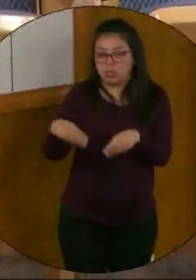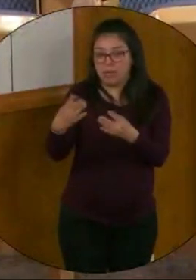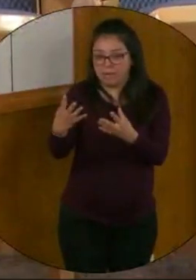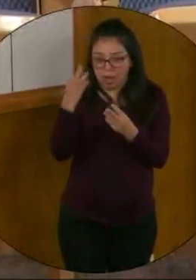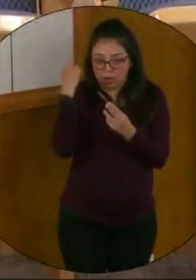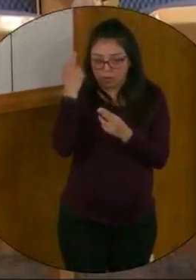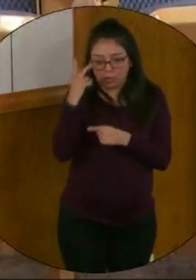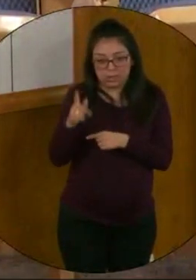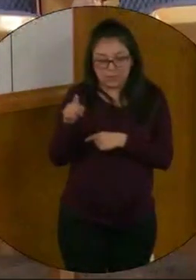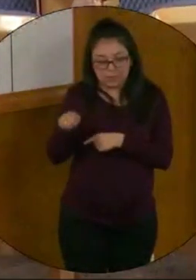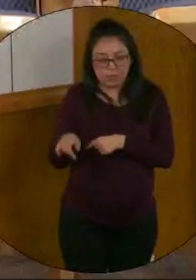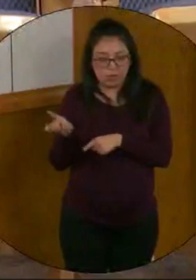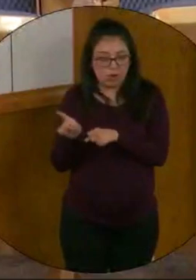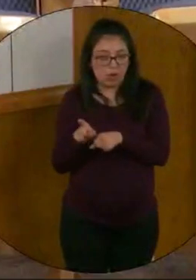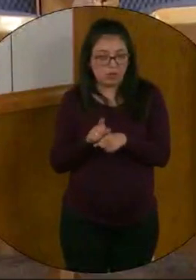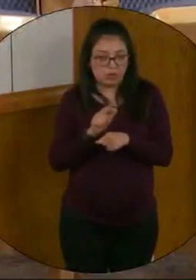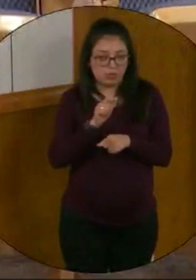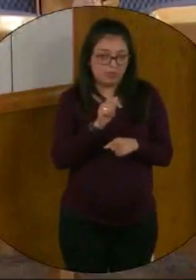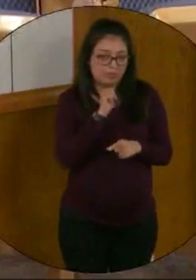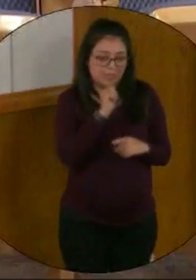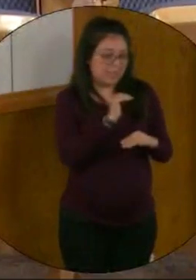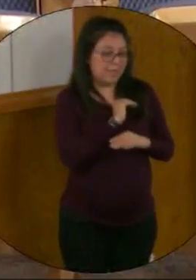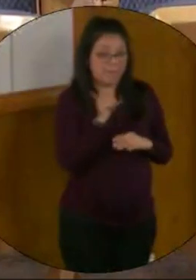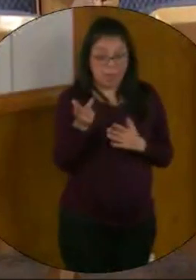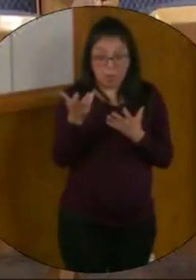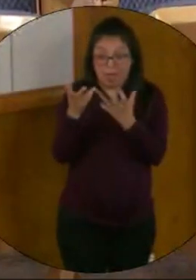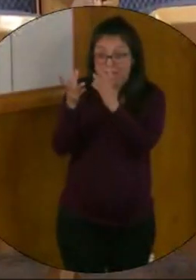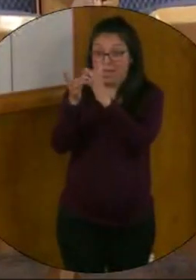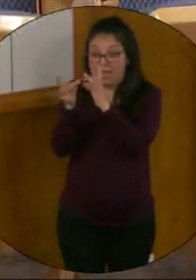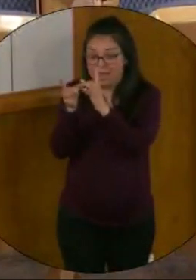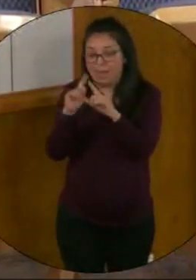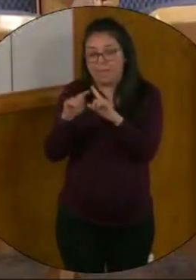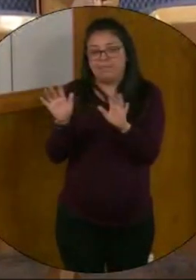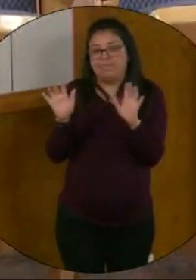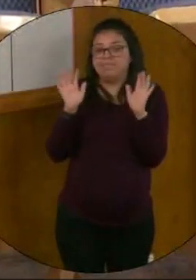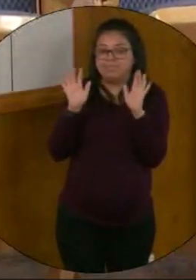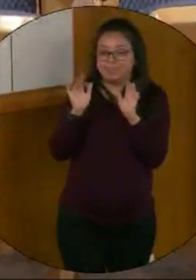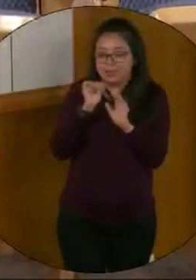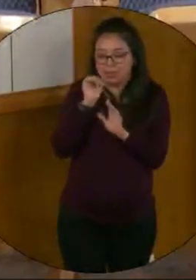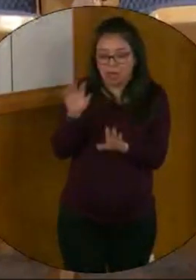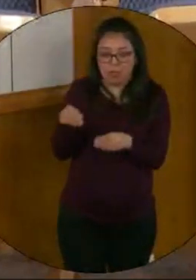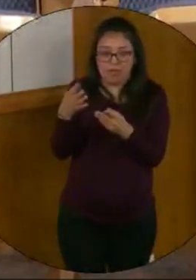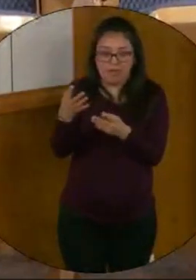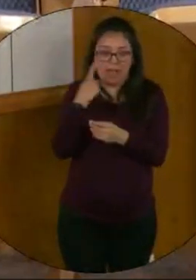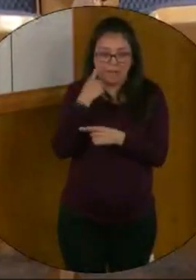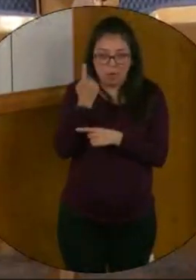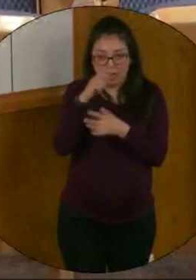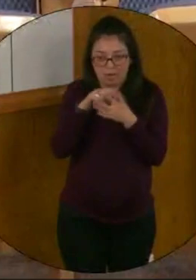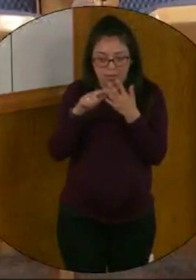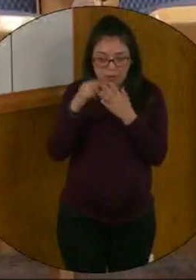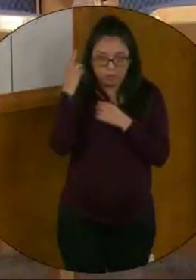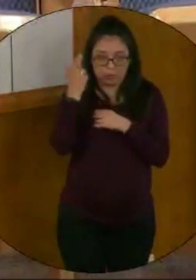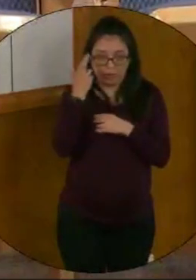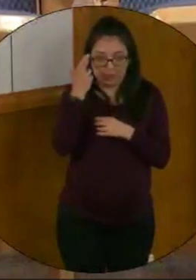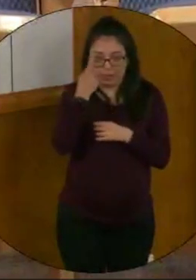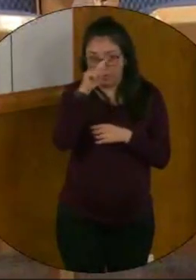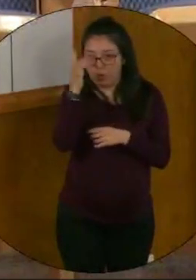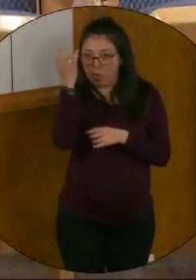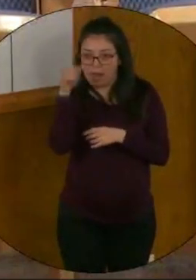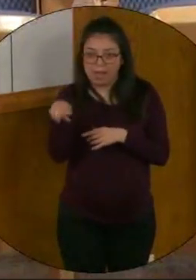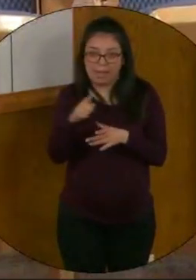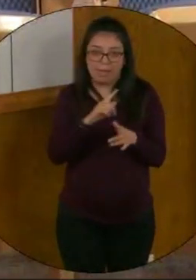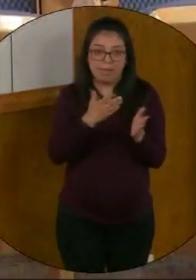were dissatisfied or wanted to say something that was not provided in one of the reasons for why they were